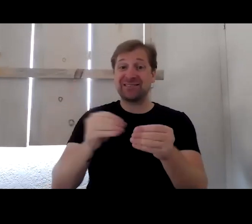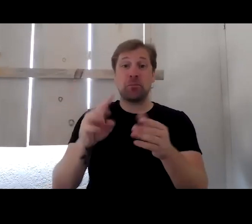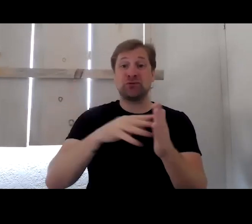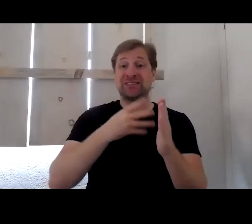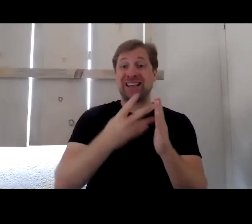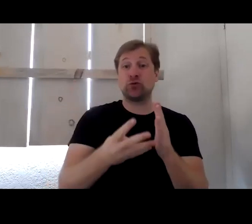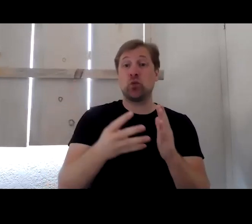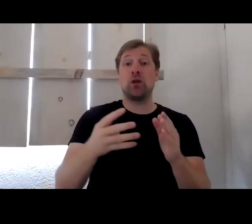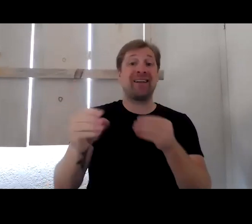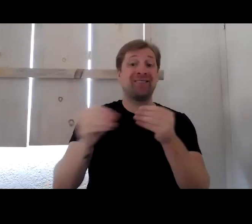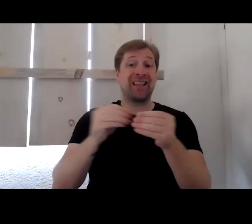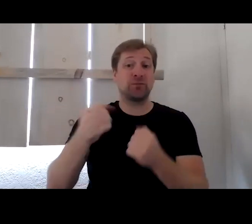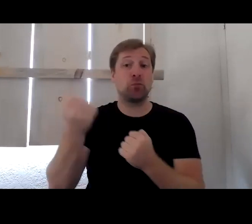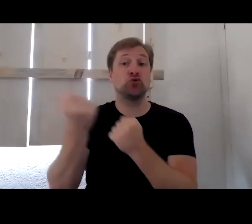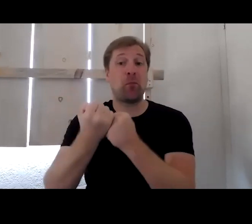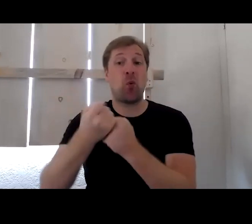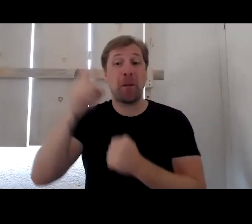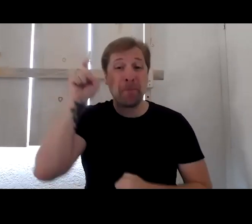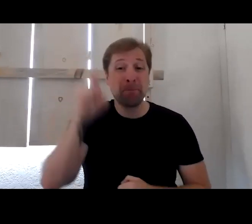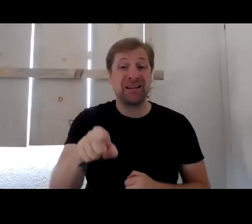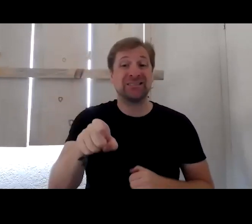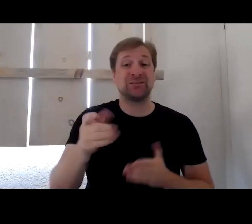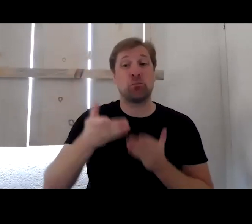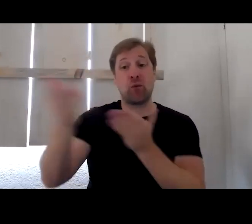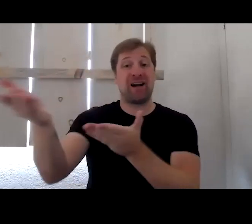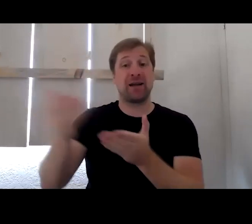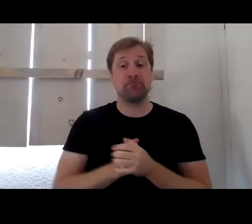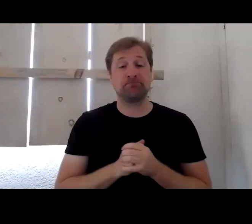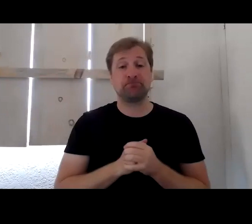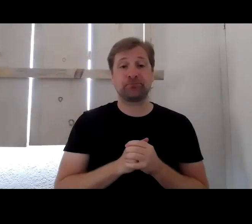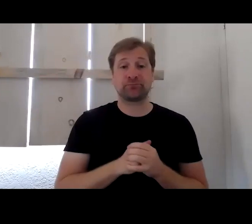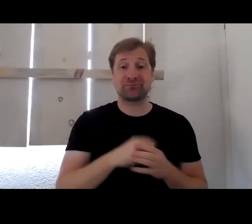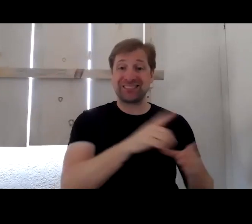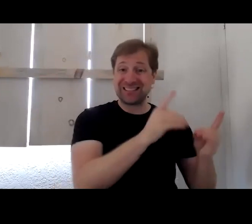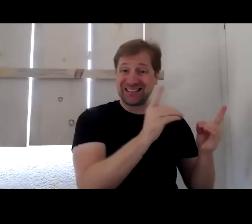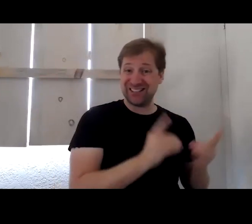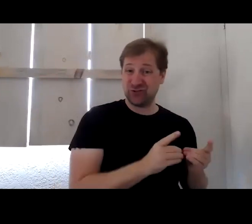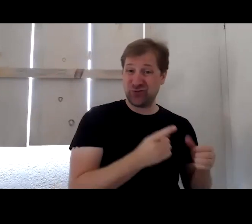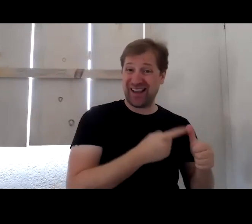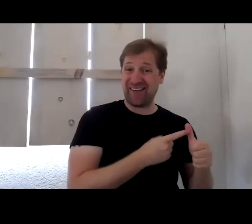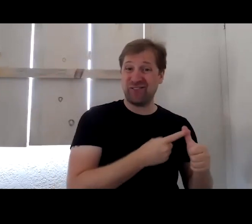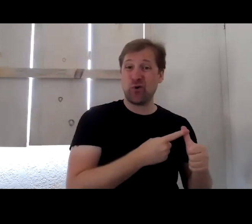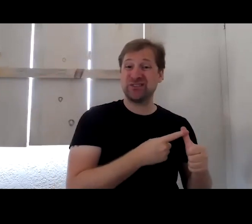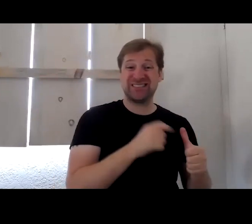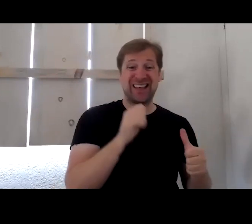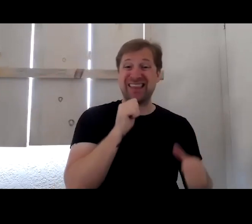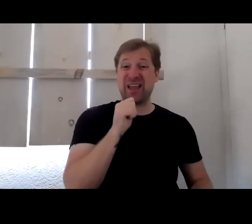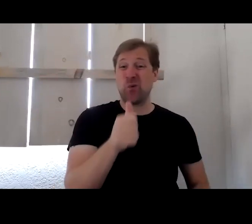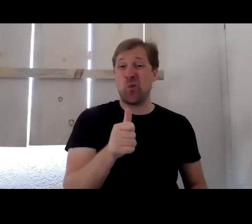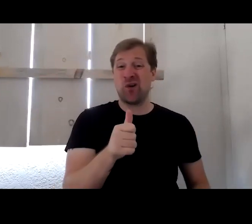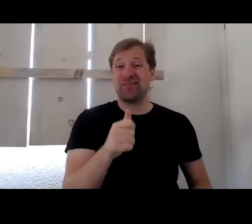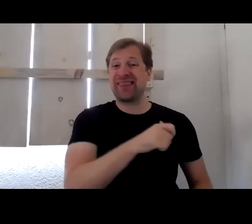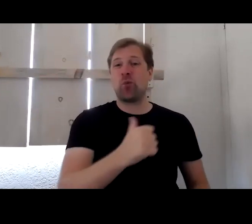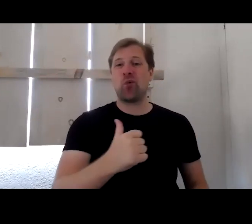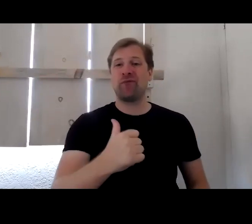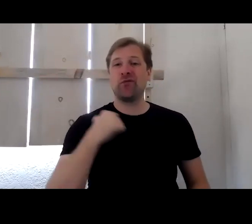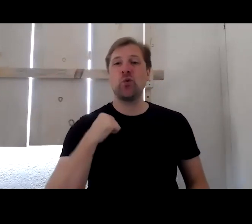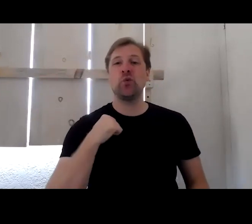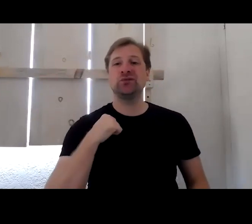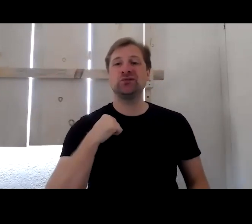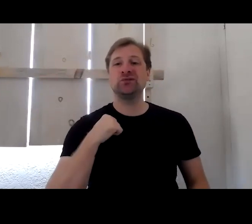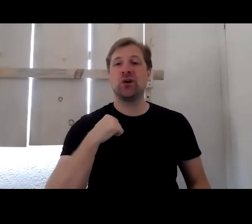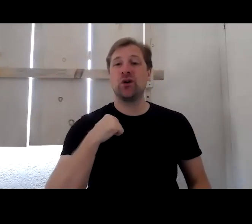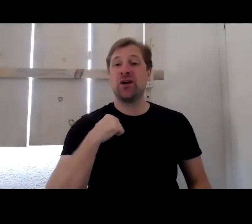be provided. Now, while the district would not at first move off from requiring educators